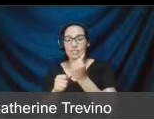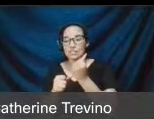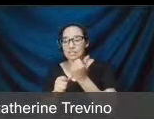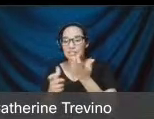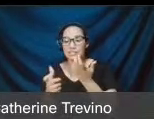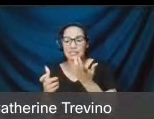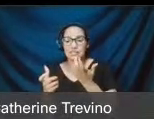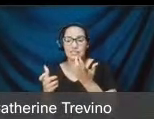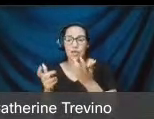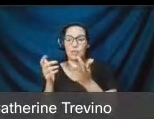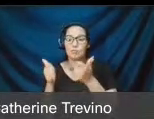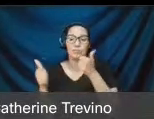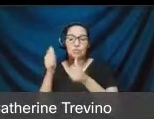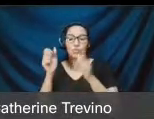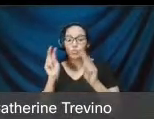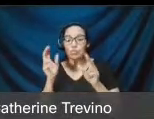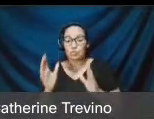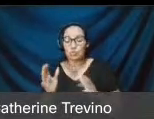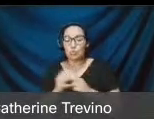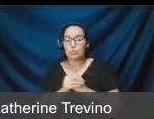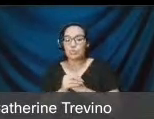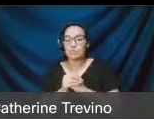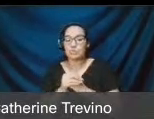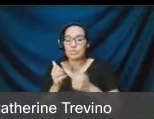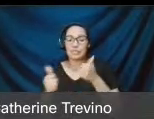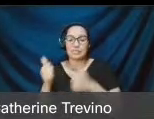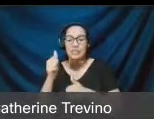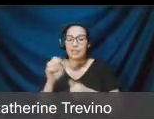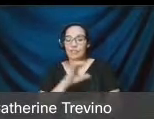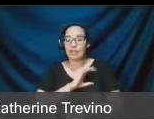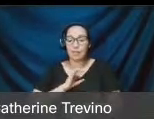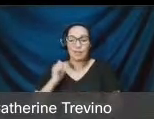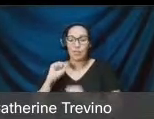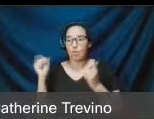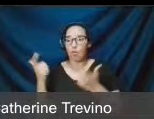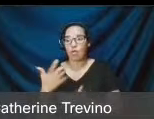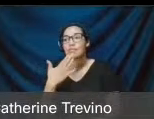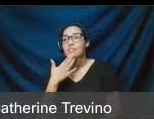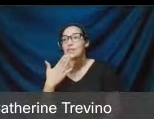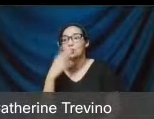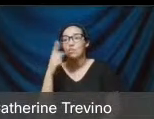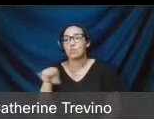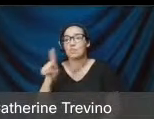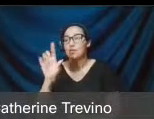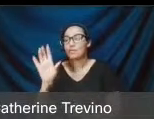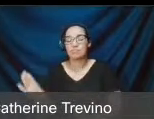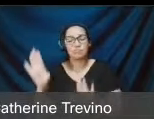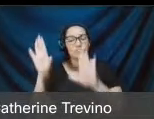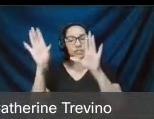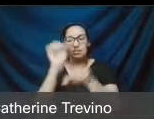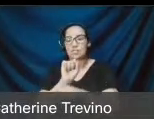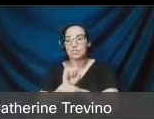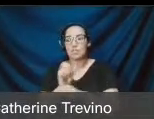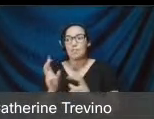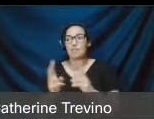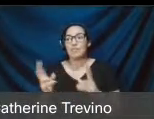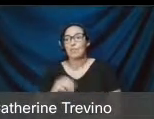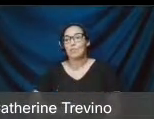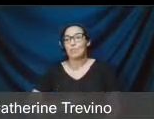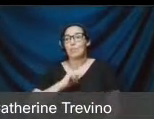soups, the executive cabinet, everybody, thank you. You've all done a phenomenal job. I am very proud